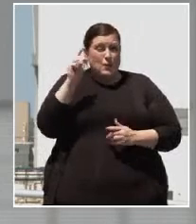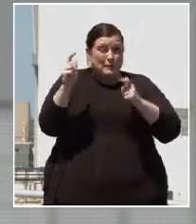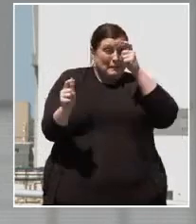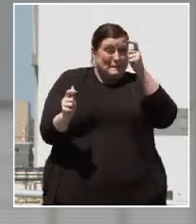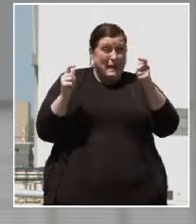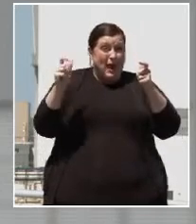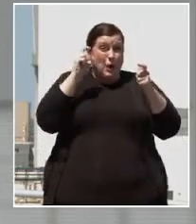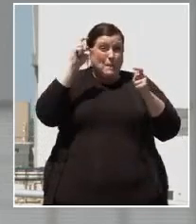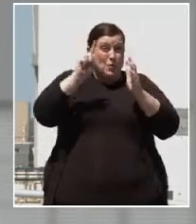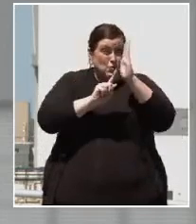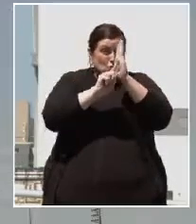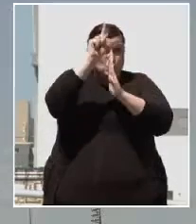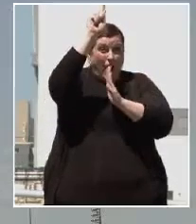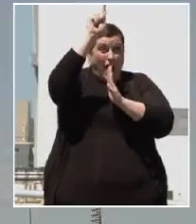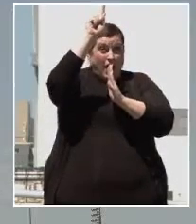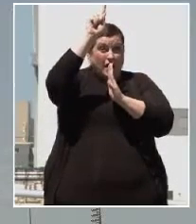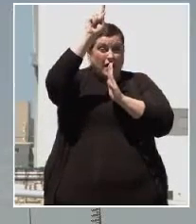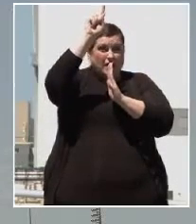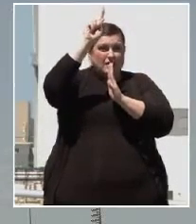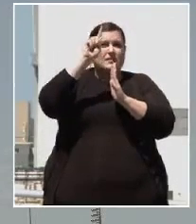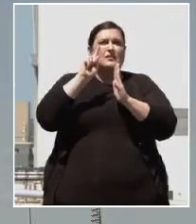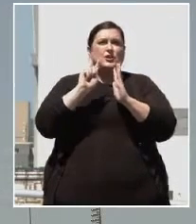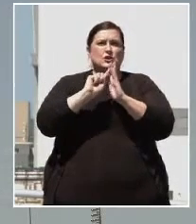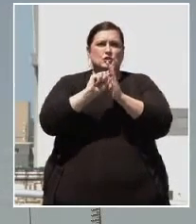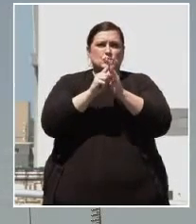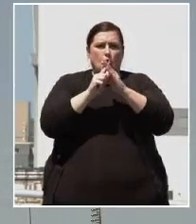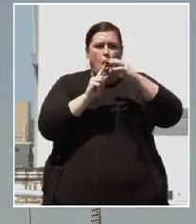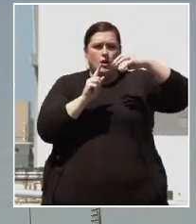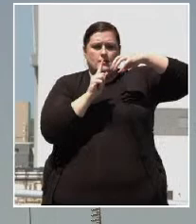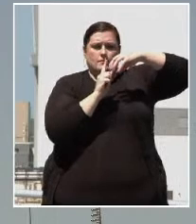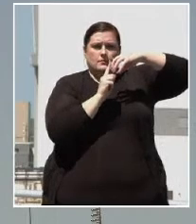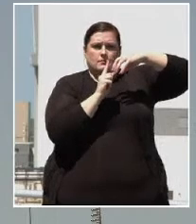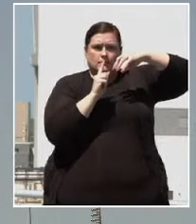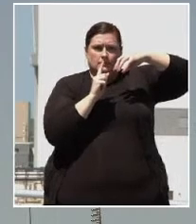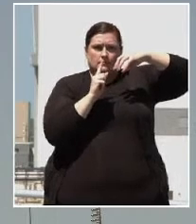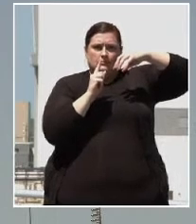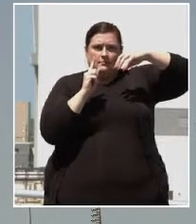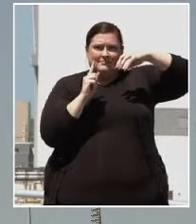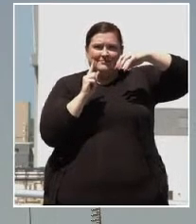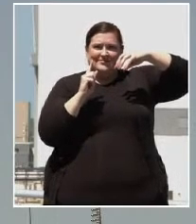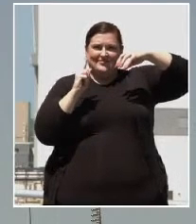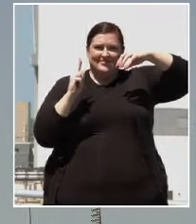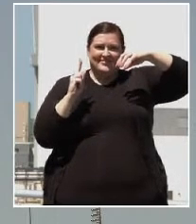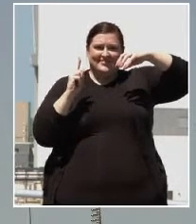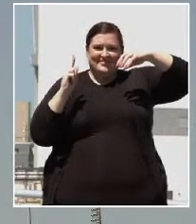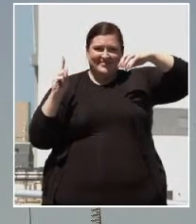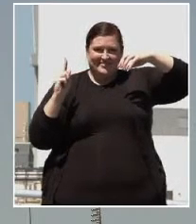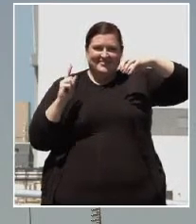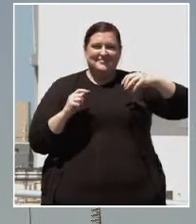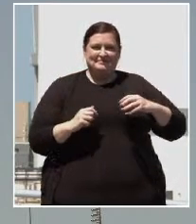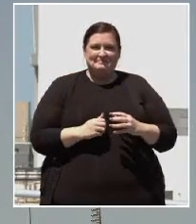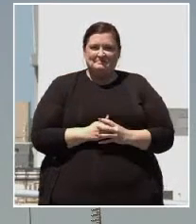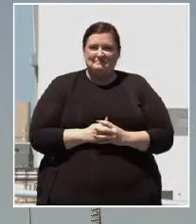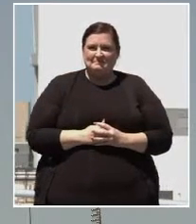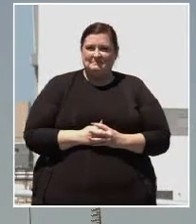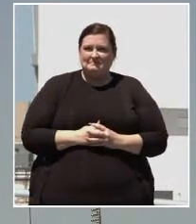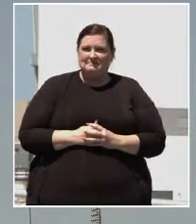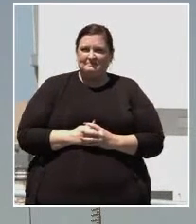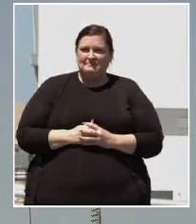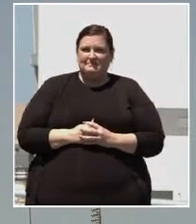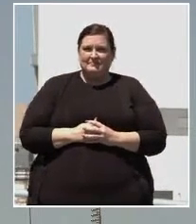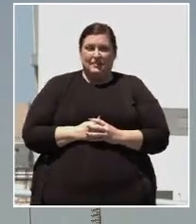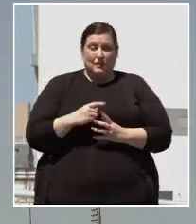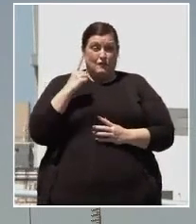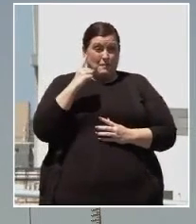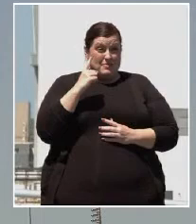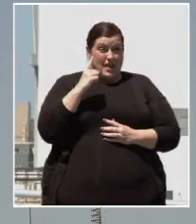rocket it began inching its way out of that big Vehicle Assembly Building and from